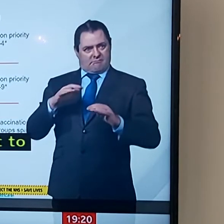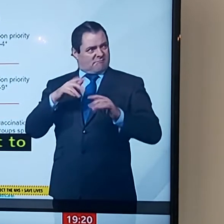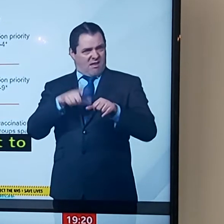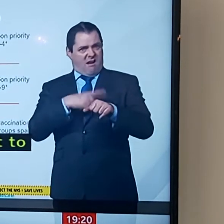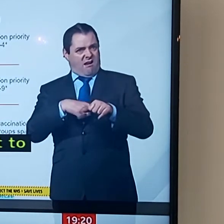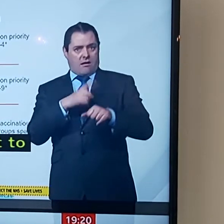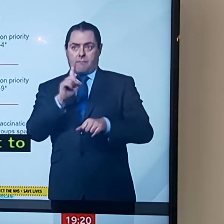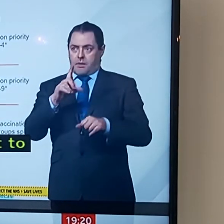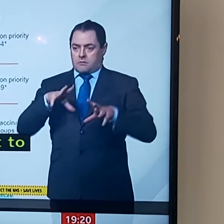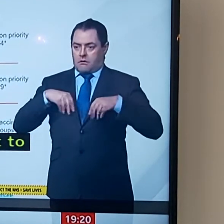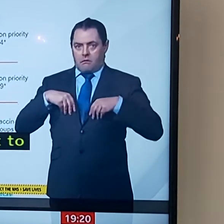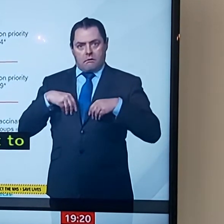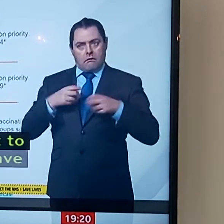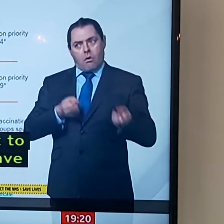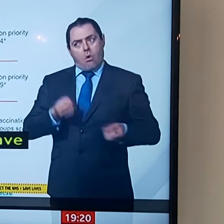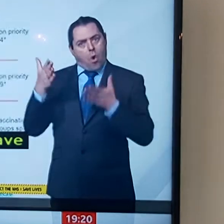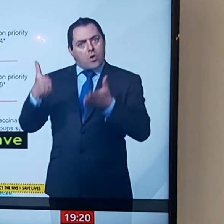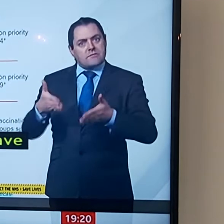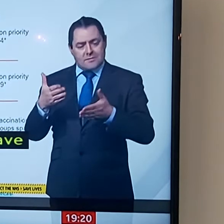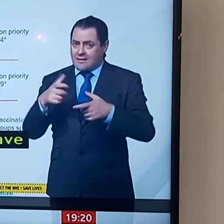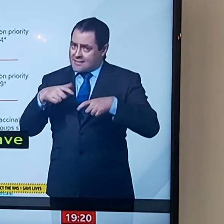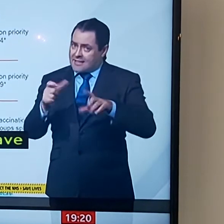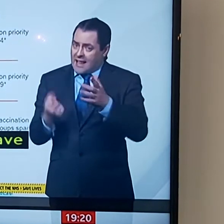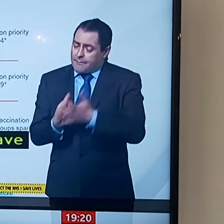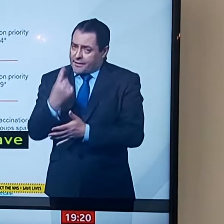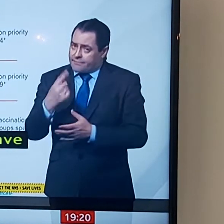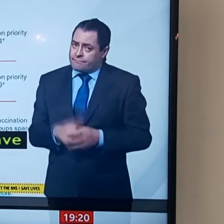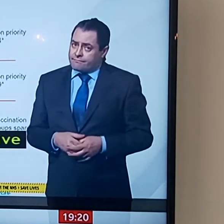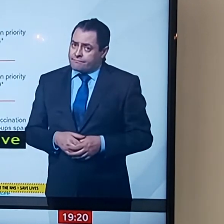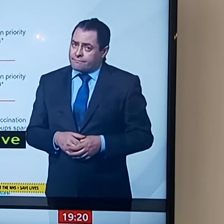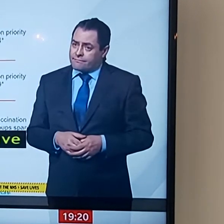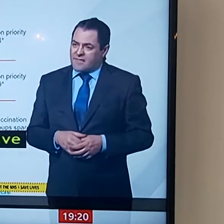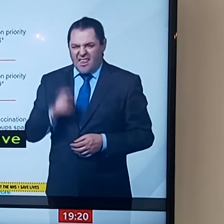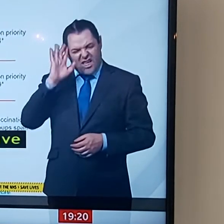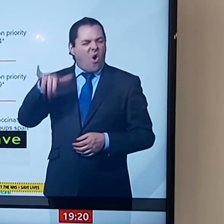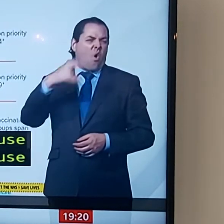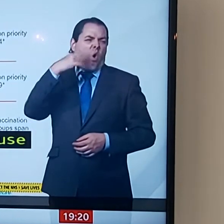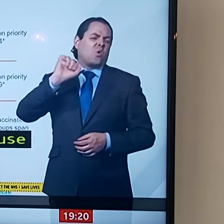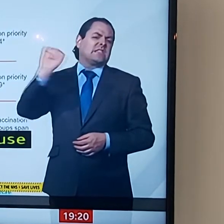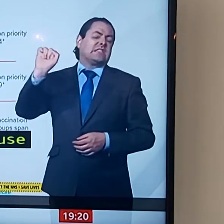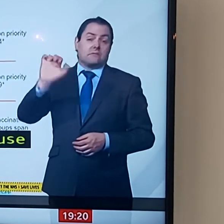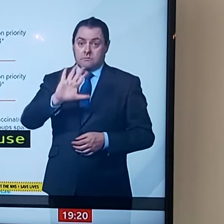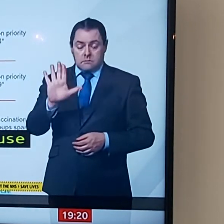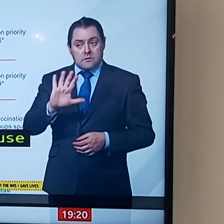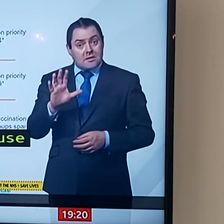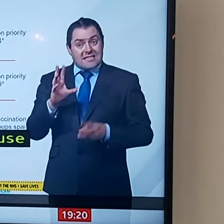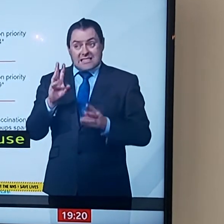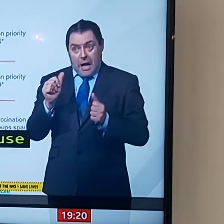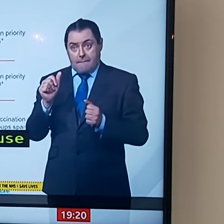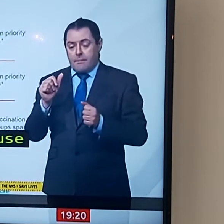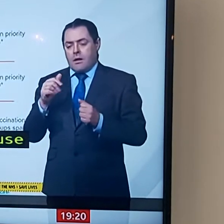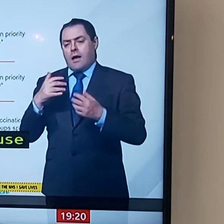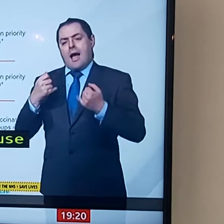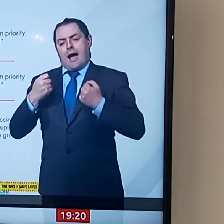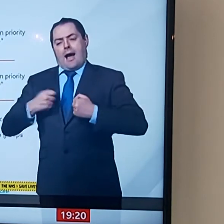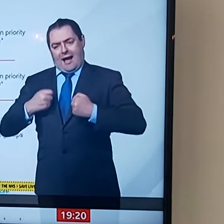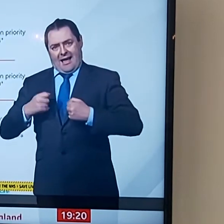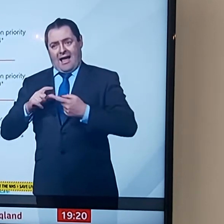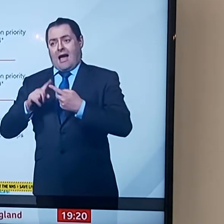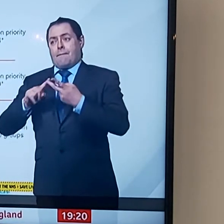there are still severe cases in people who otherwise have no other health problems, as well as people who've got predictable health